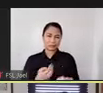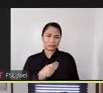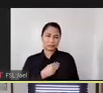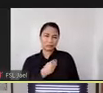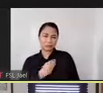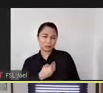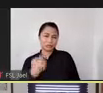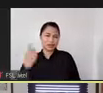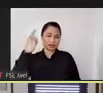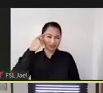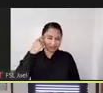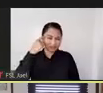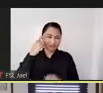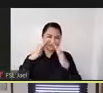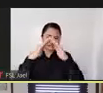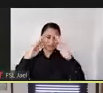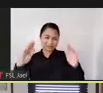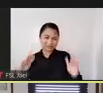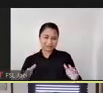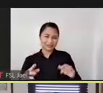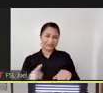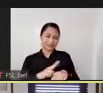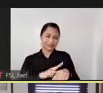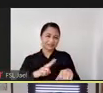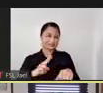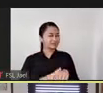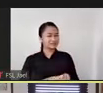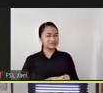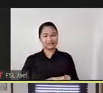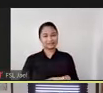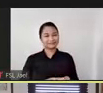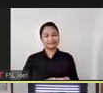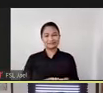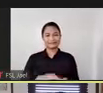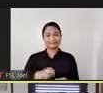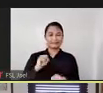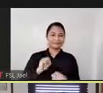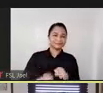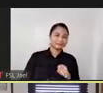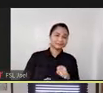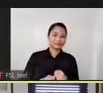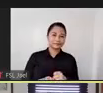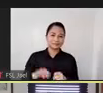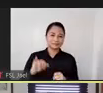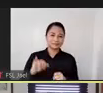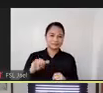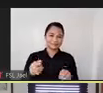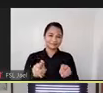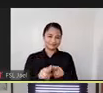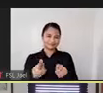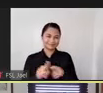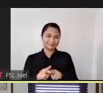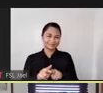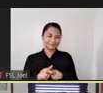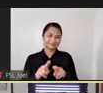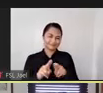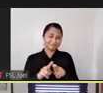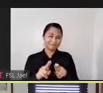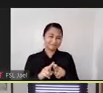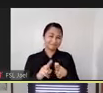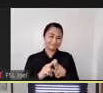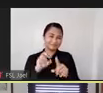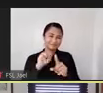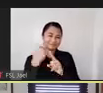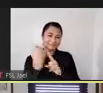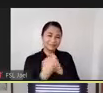normal circumstances. But what about now? What about now when people can't work? What about now